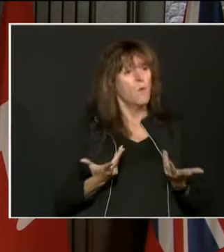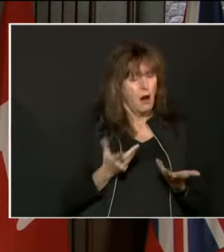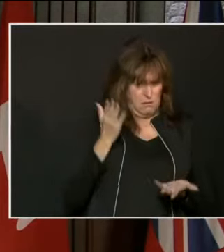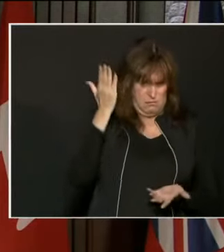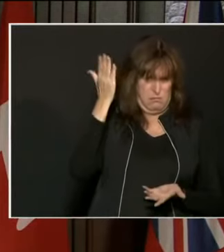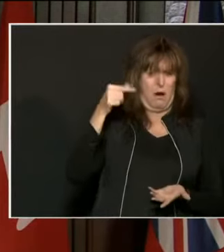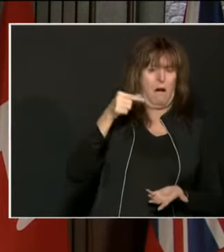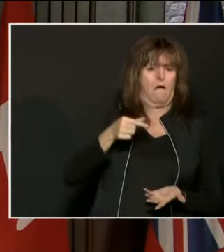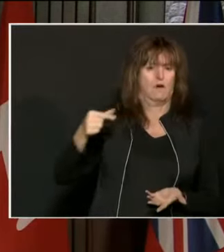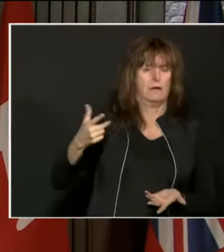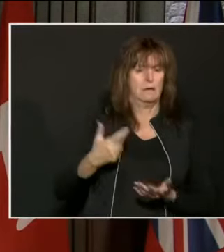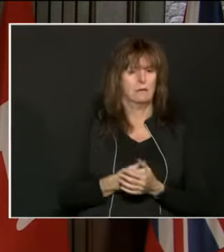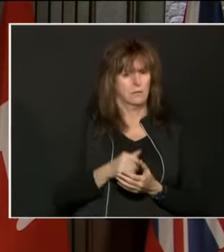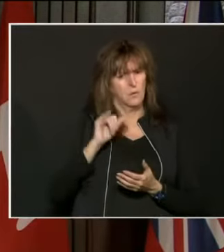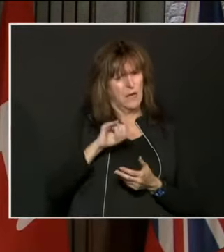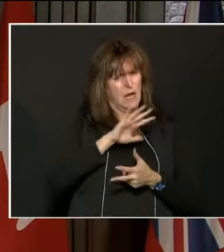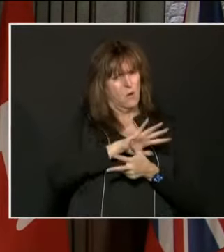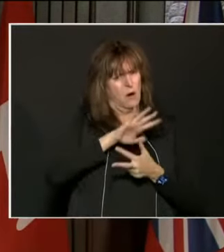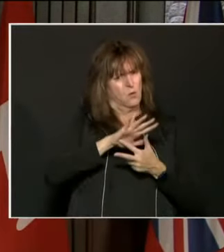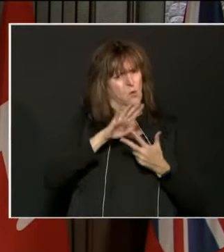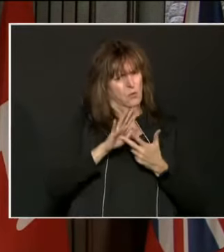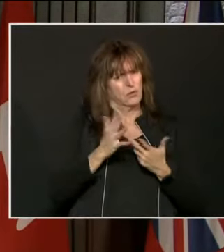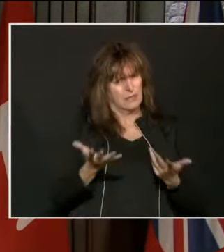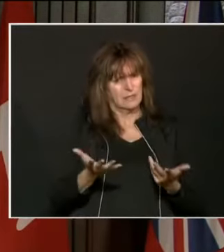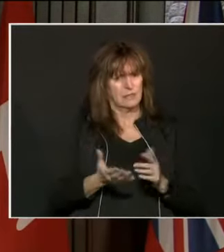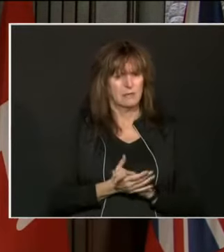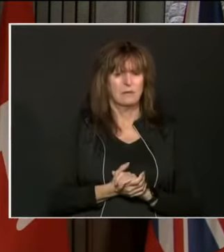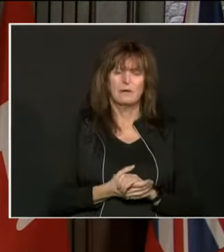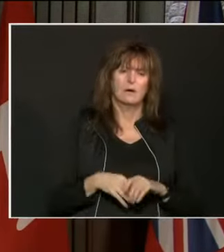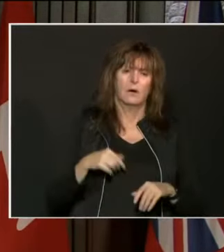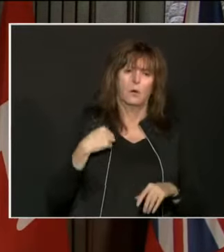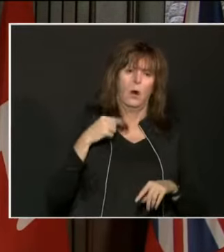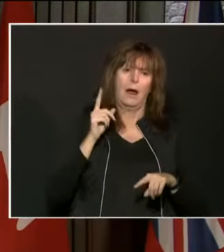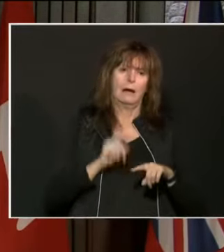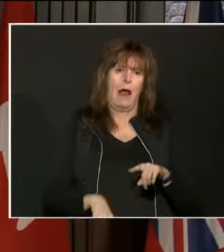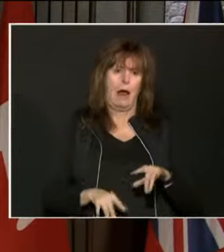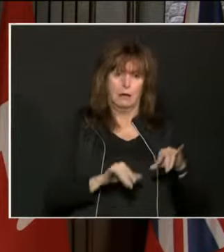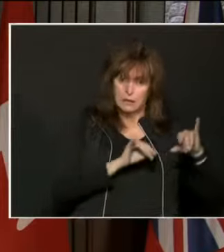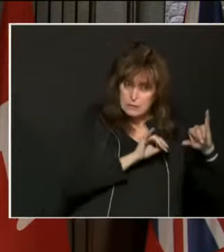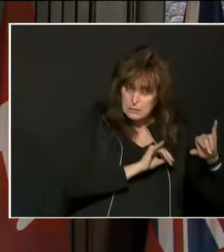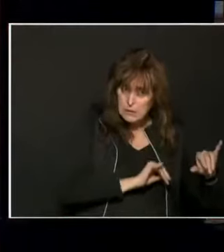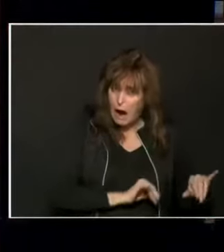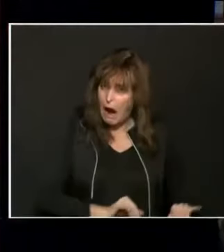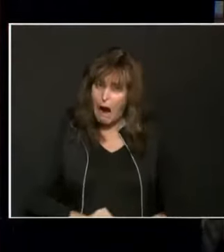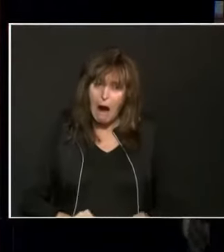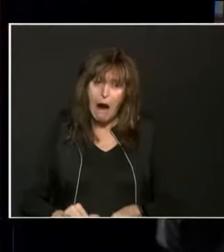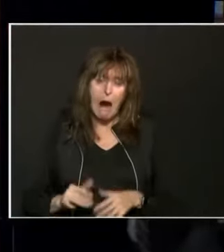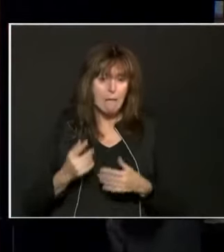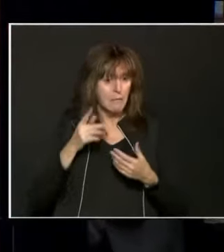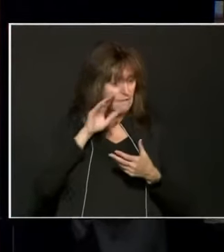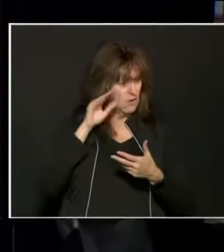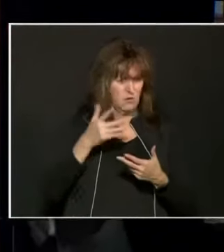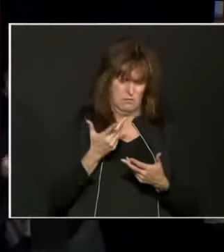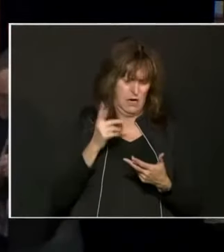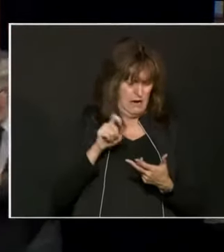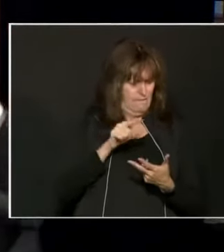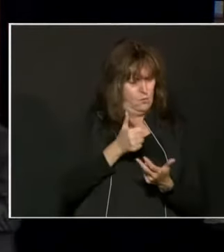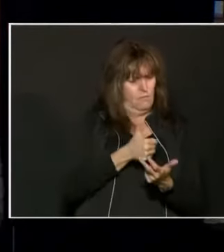Dr. Williams. I heard you mention paid sick leave. Is this something you think the province needs to implement, Dr. Williams?